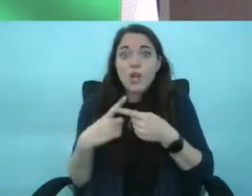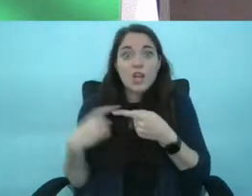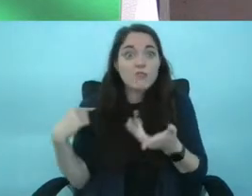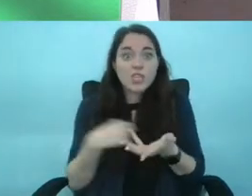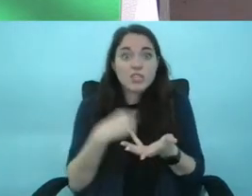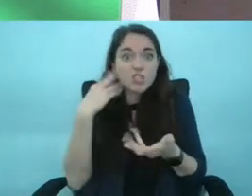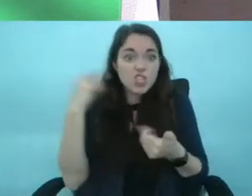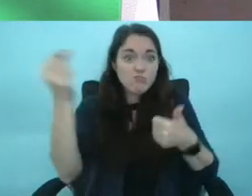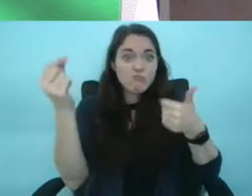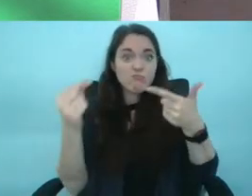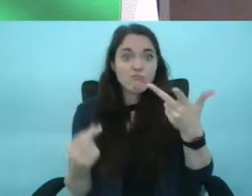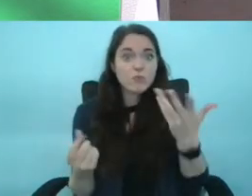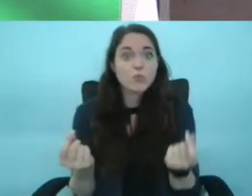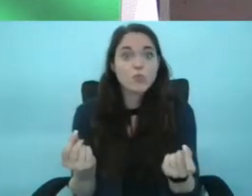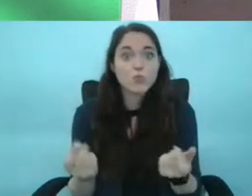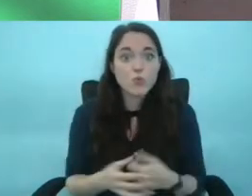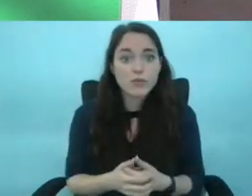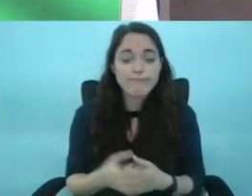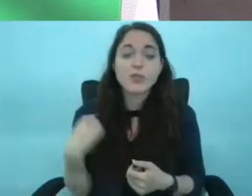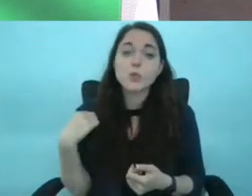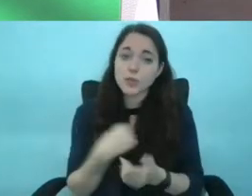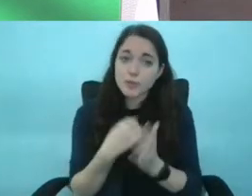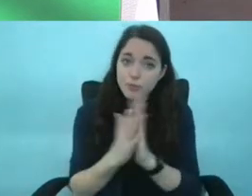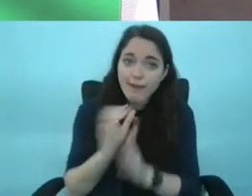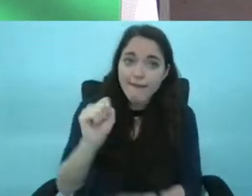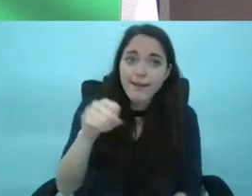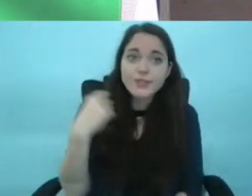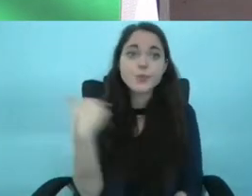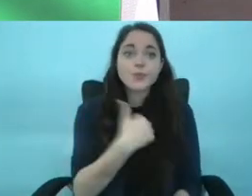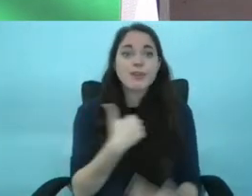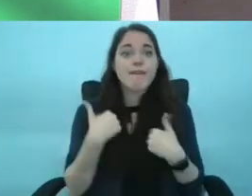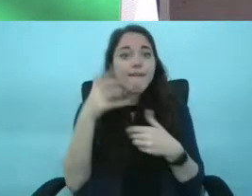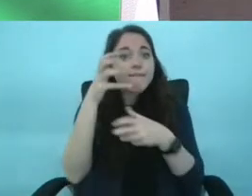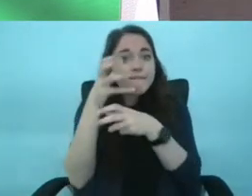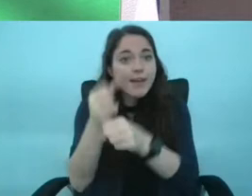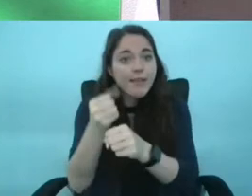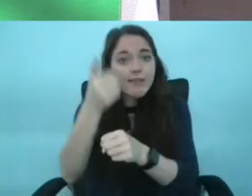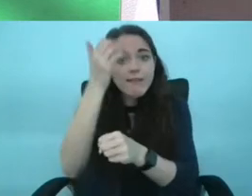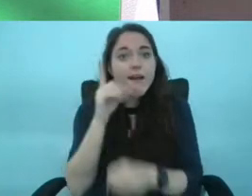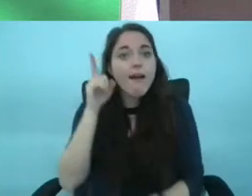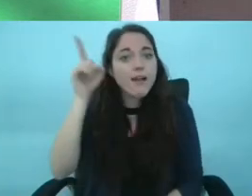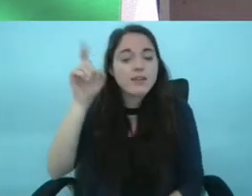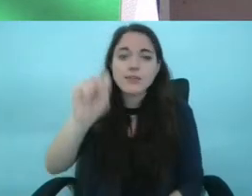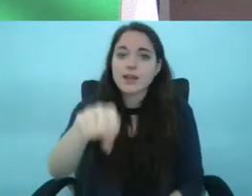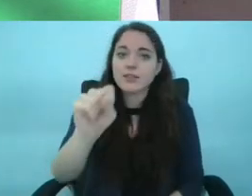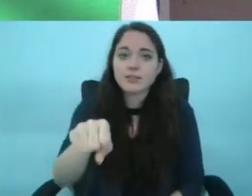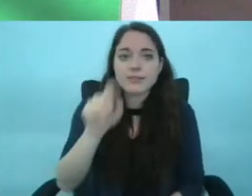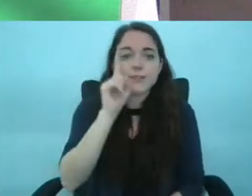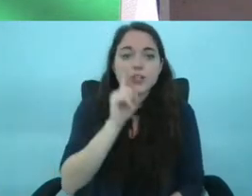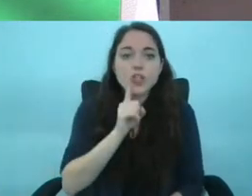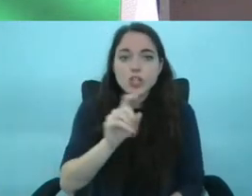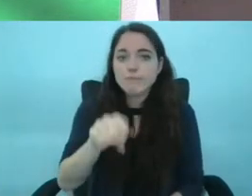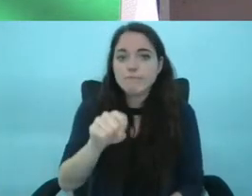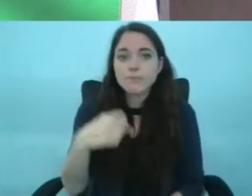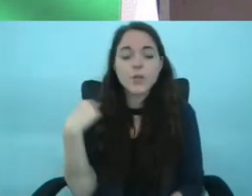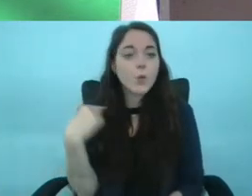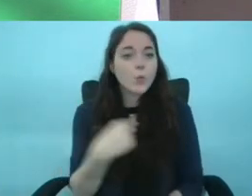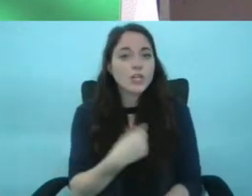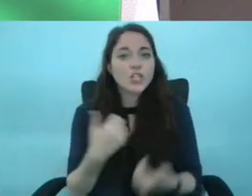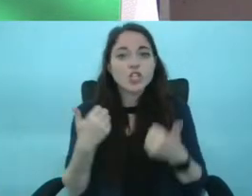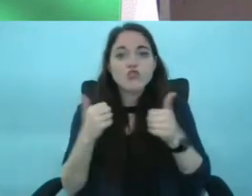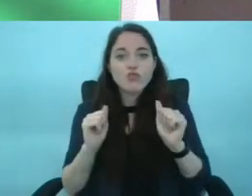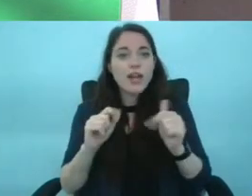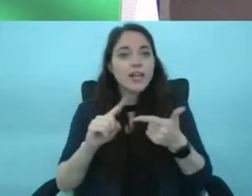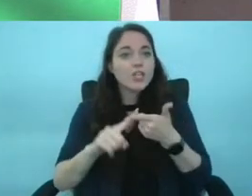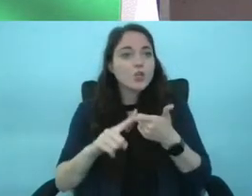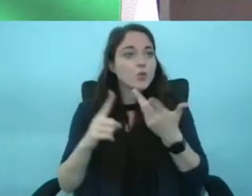circumstances? We pray, yes, we have faith, yes, in the God of our understanding. We act in ways that God